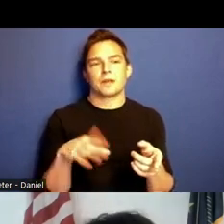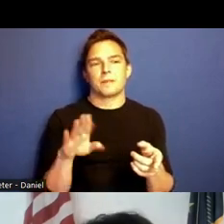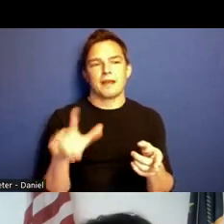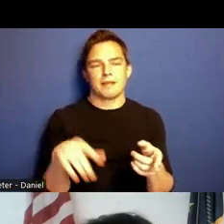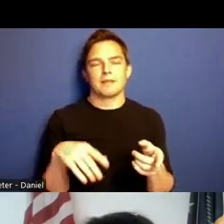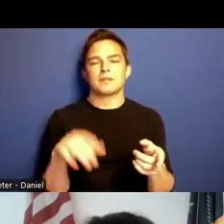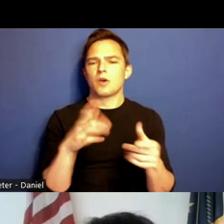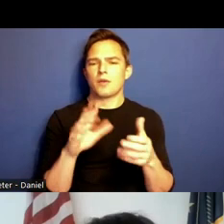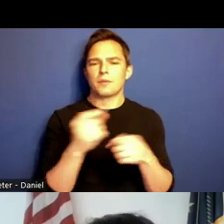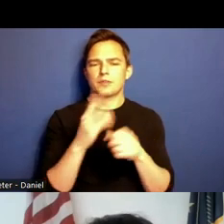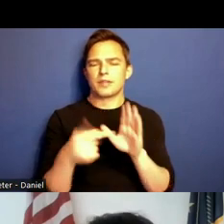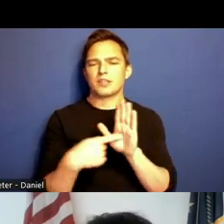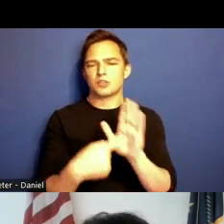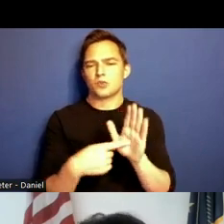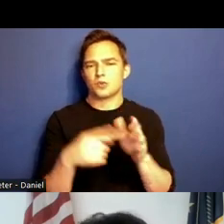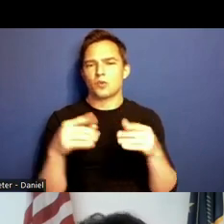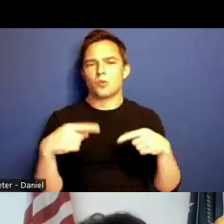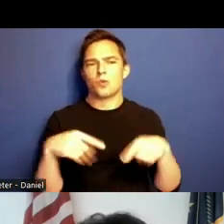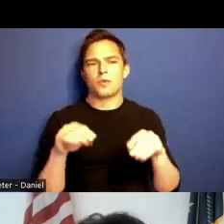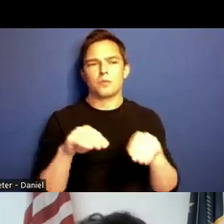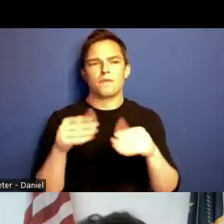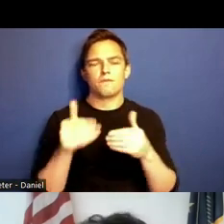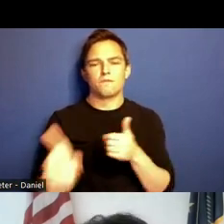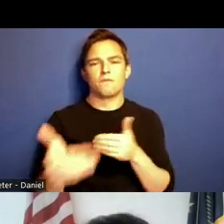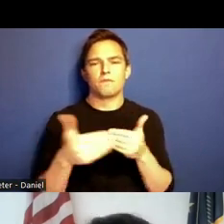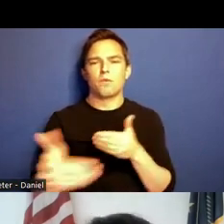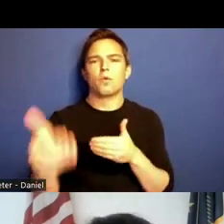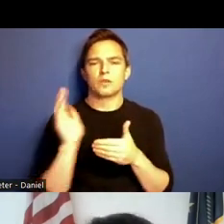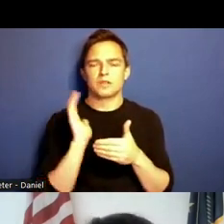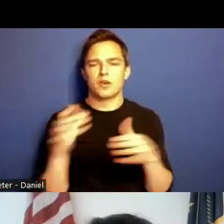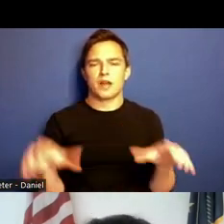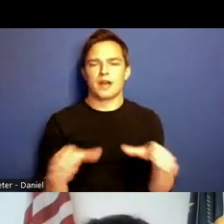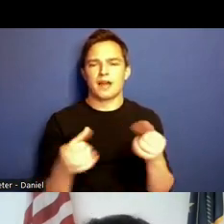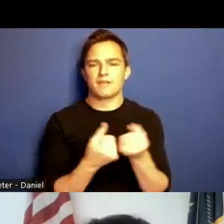to reflect that as we move forward in our advocacy and activism and change making.